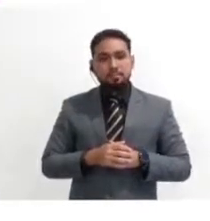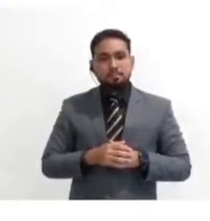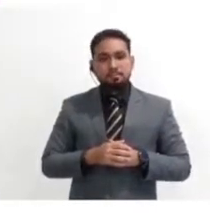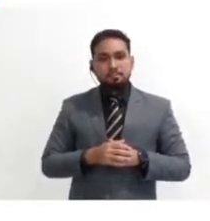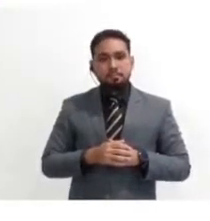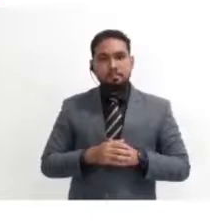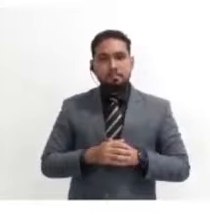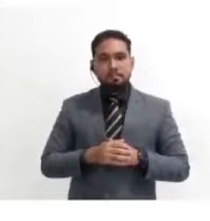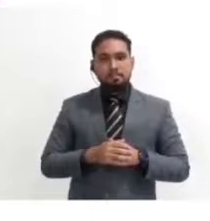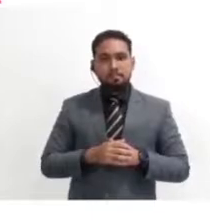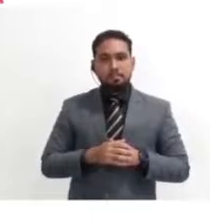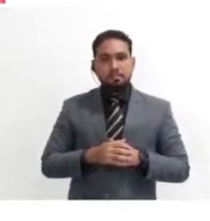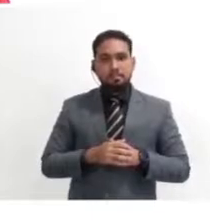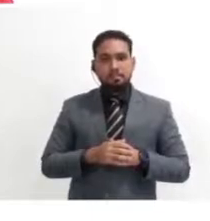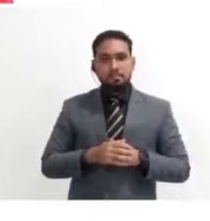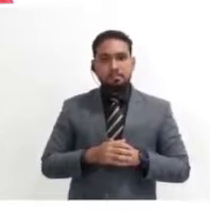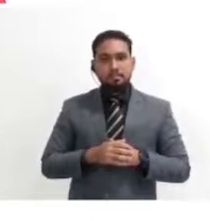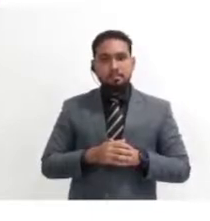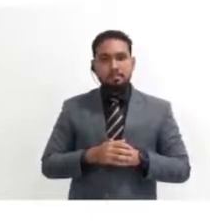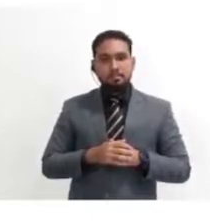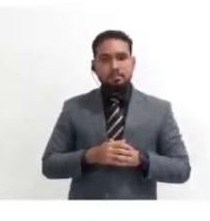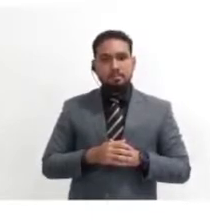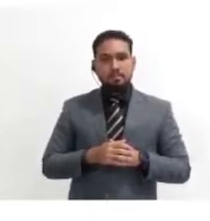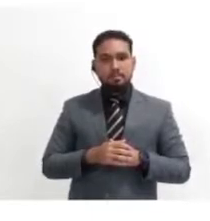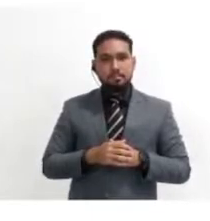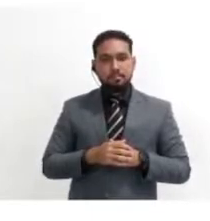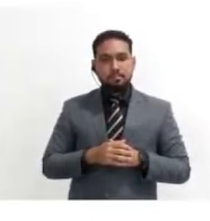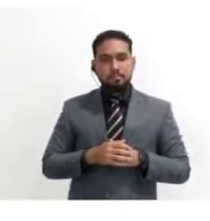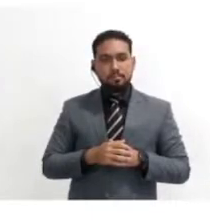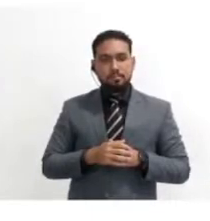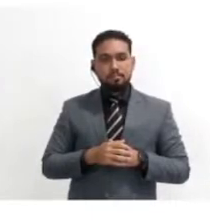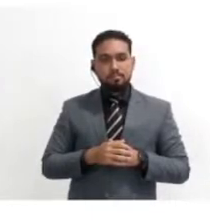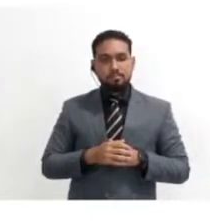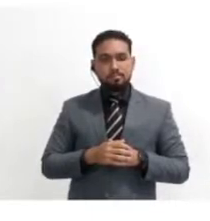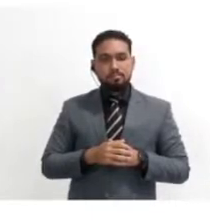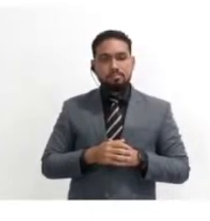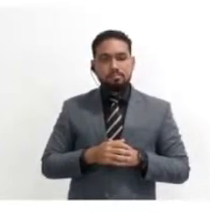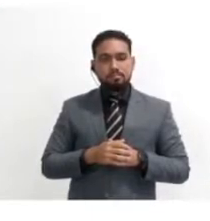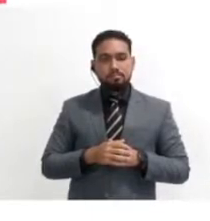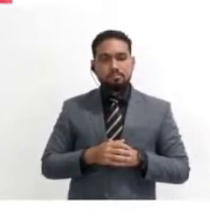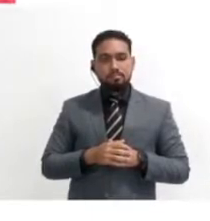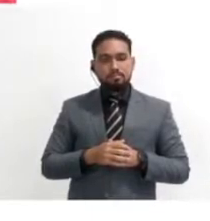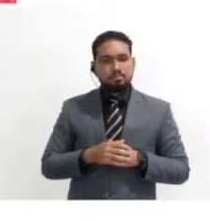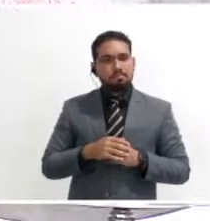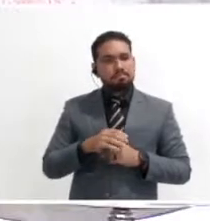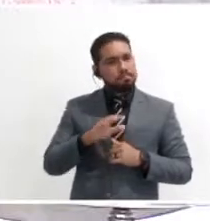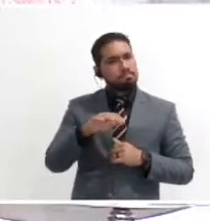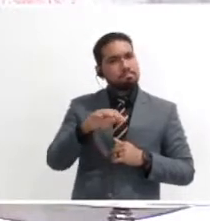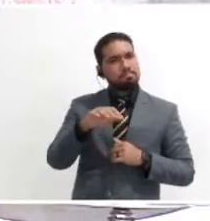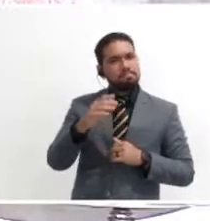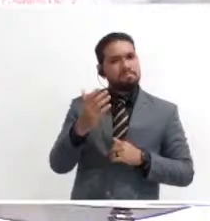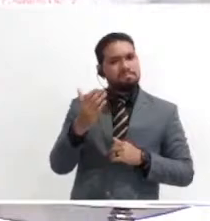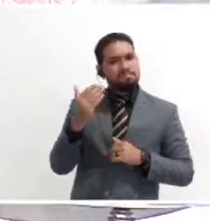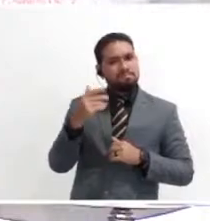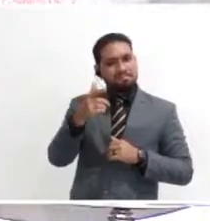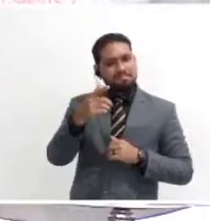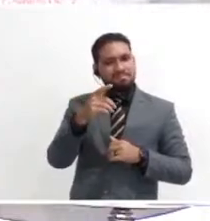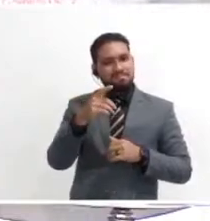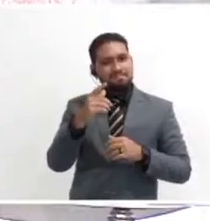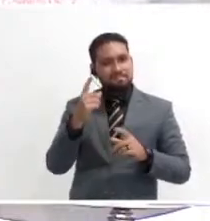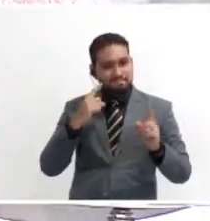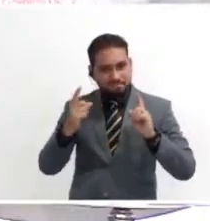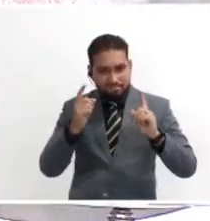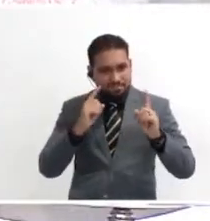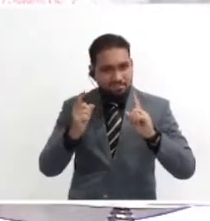I'm not sure that you may have ever heard of something called the memory wall, but if you look at